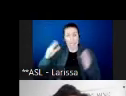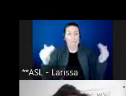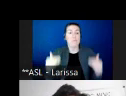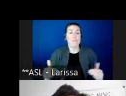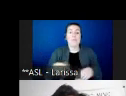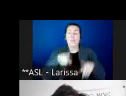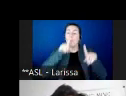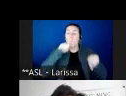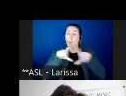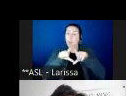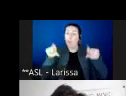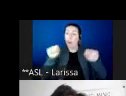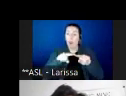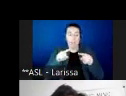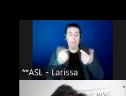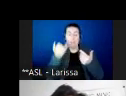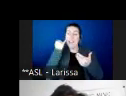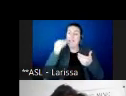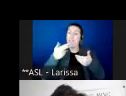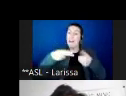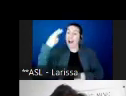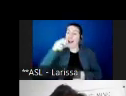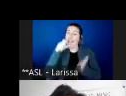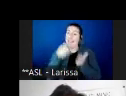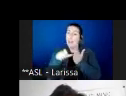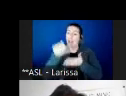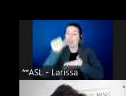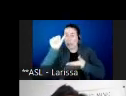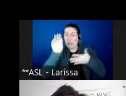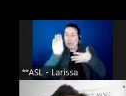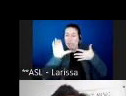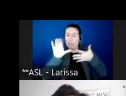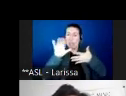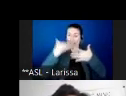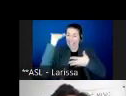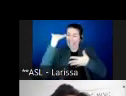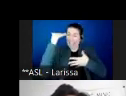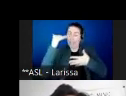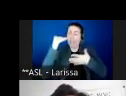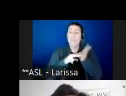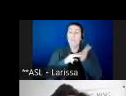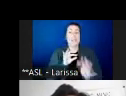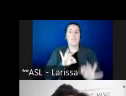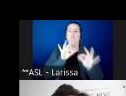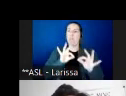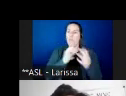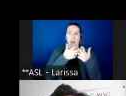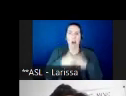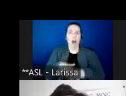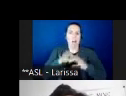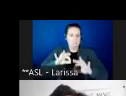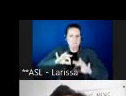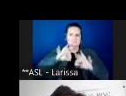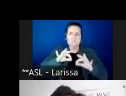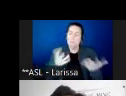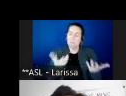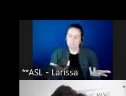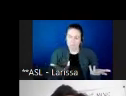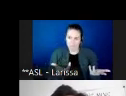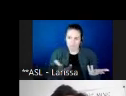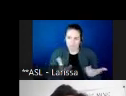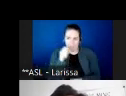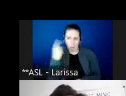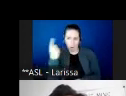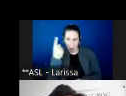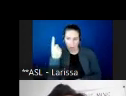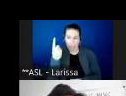higher grades don't necessarily indicate perfect alignment by the government with human rights standards or that people's